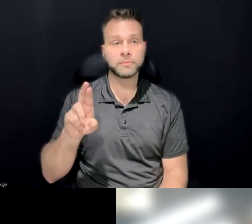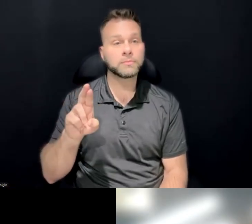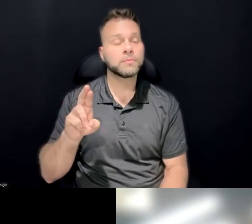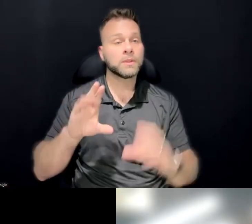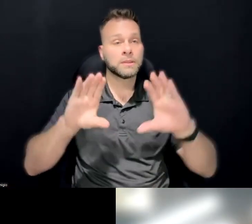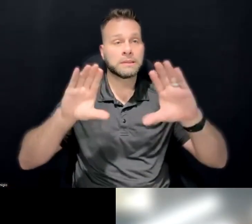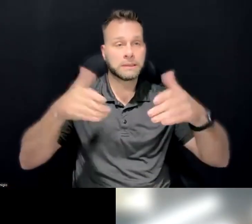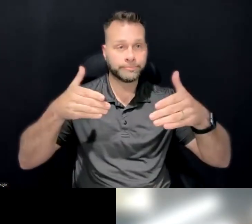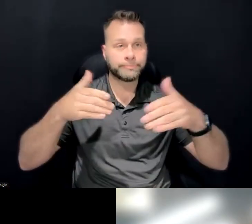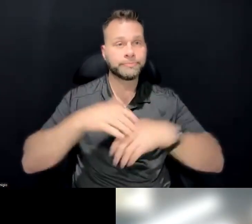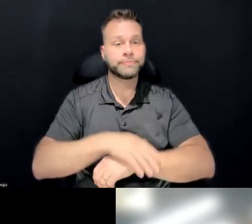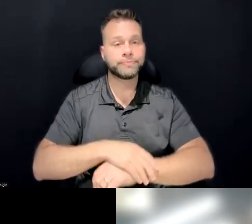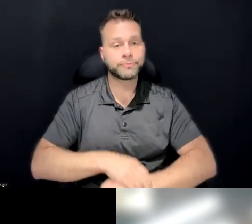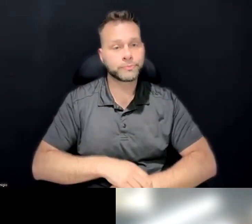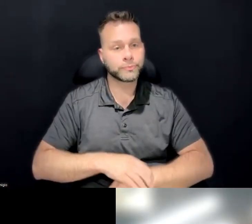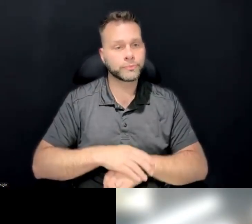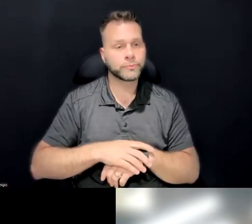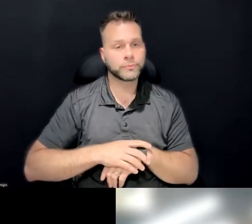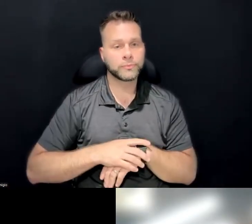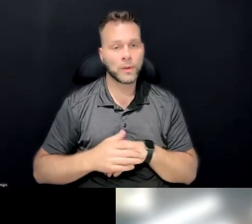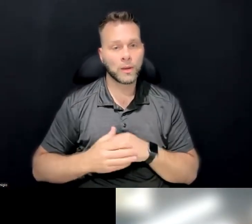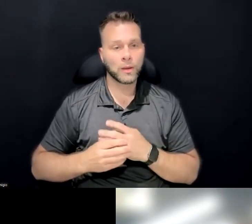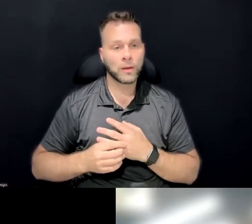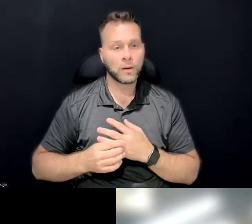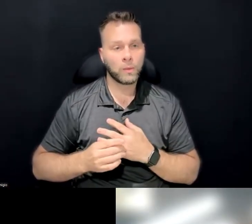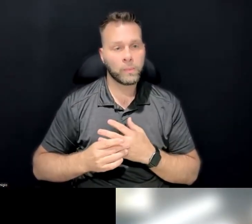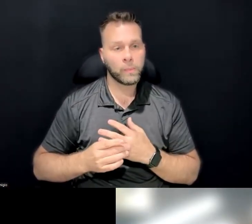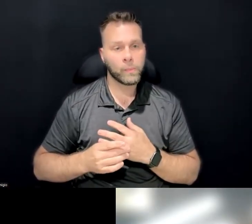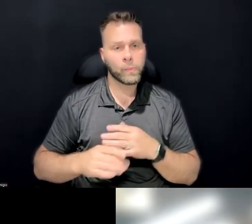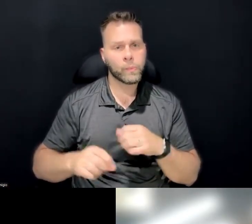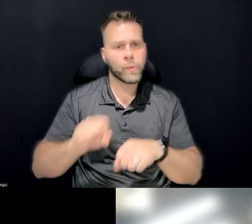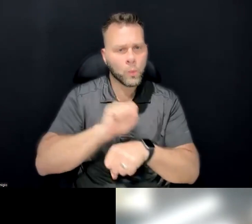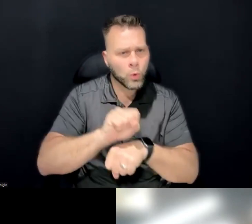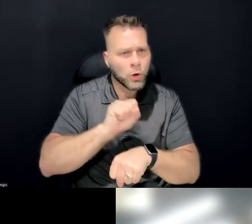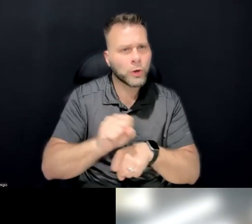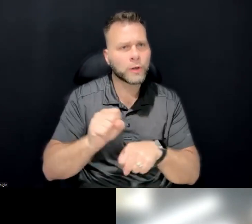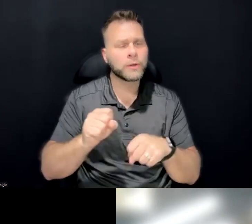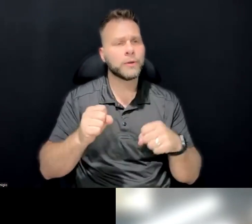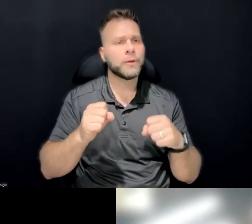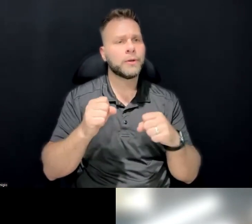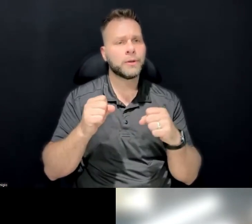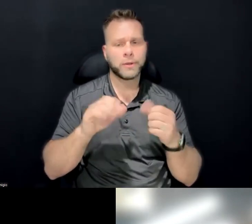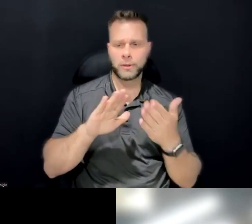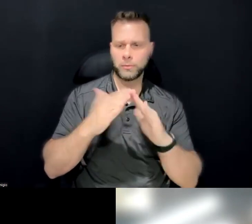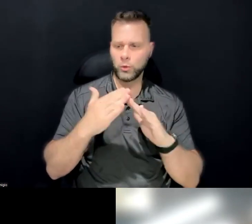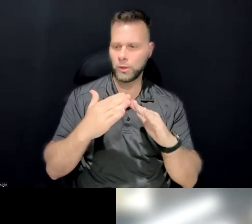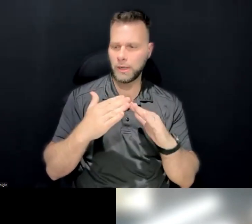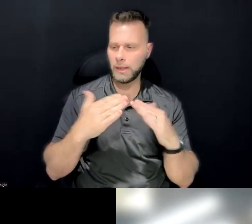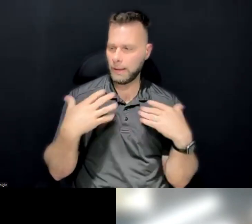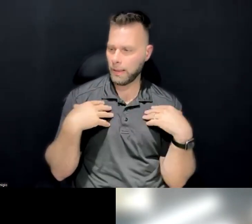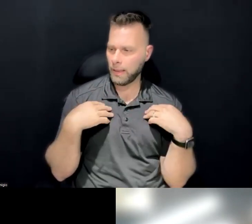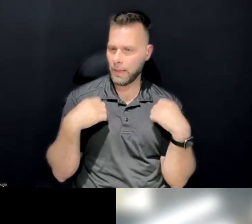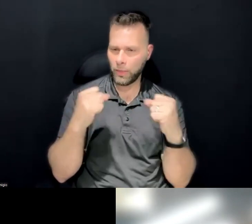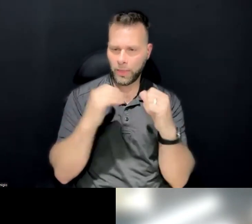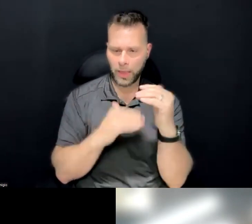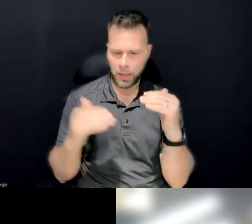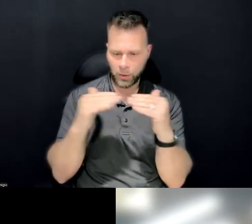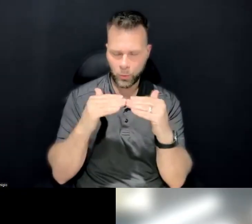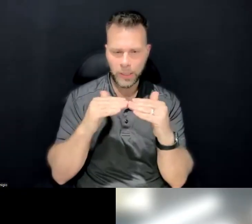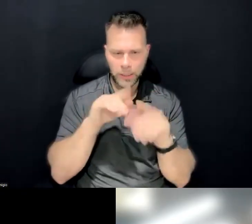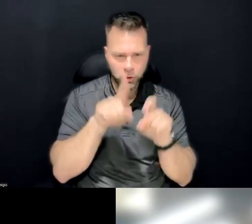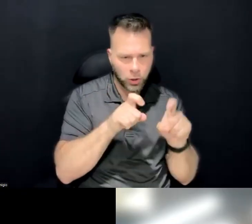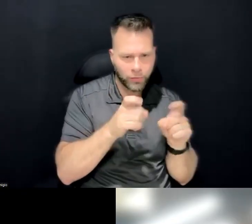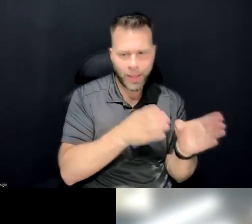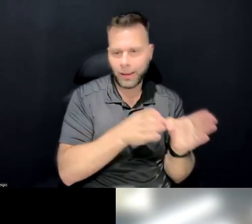work to think about both the community health equity survey data and then also the qualitative data.